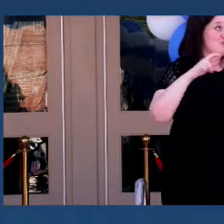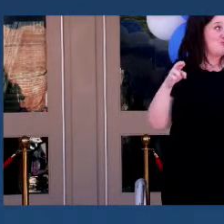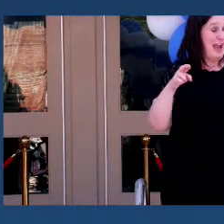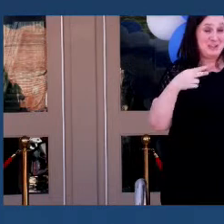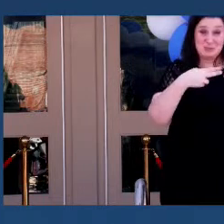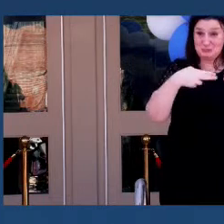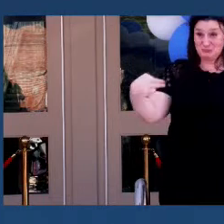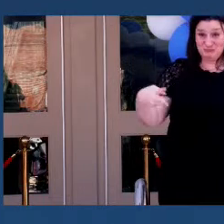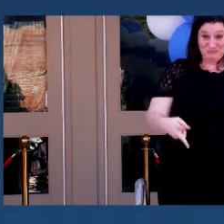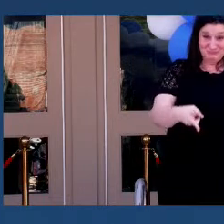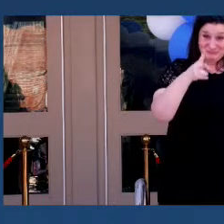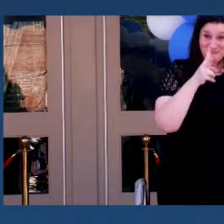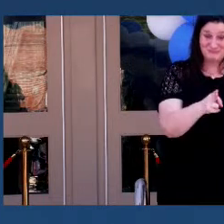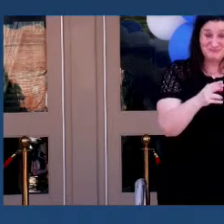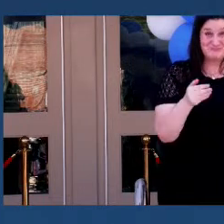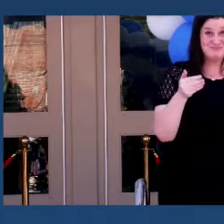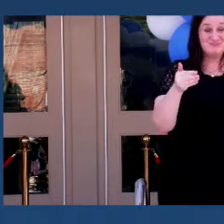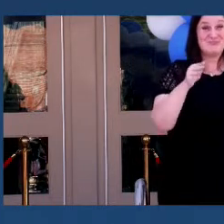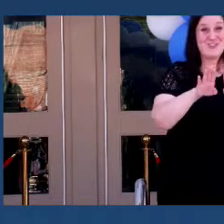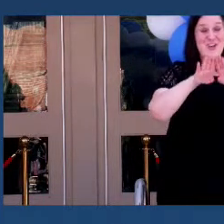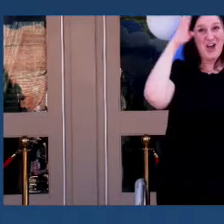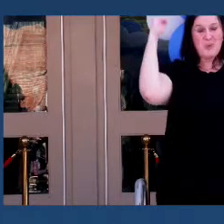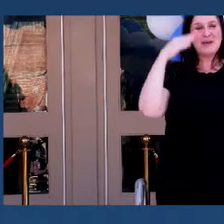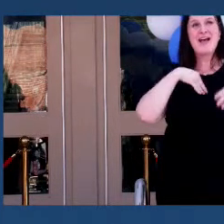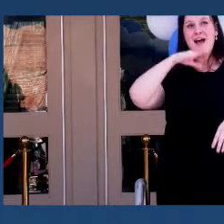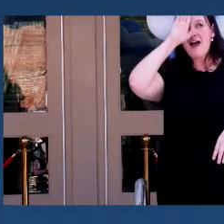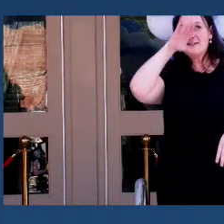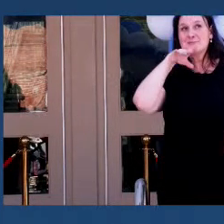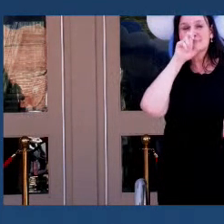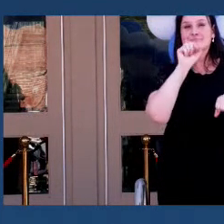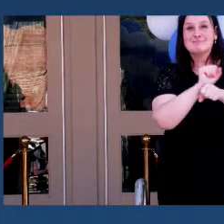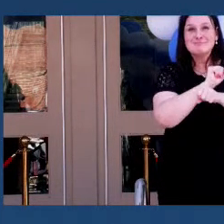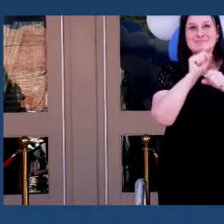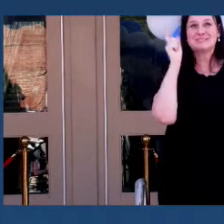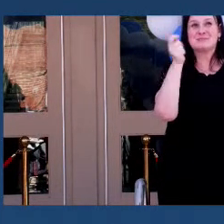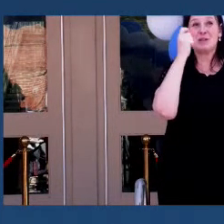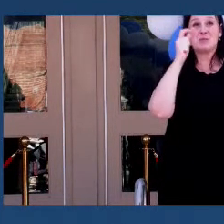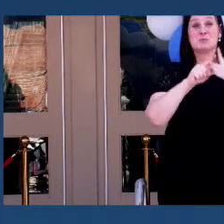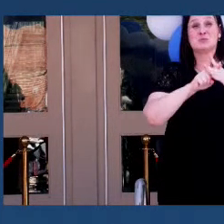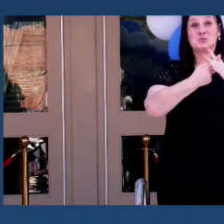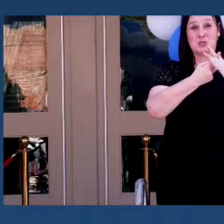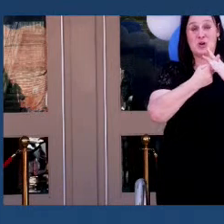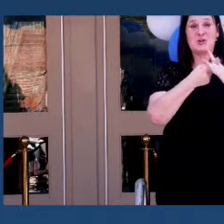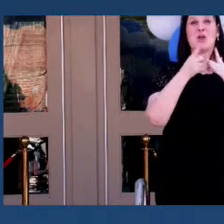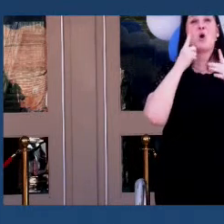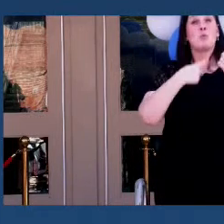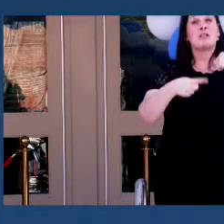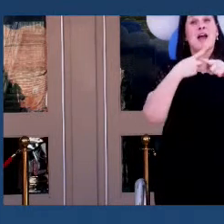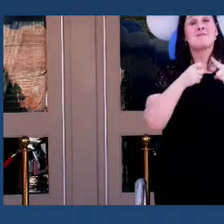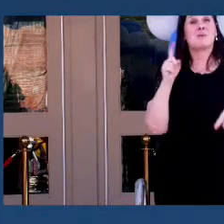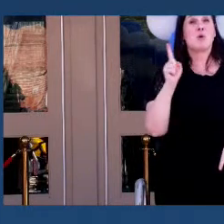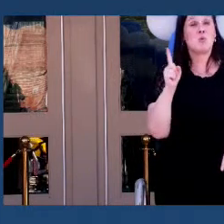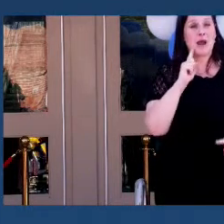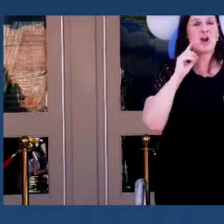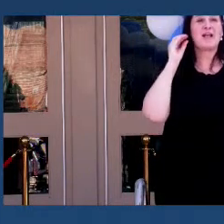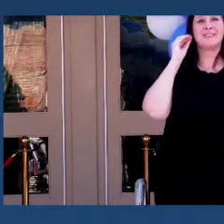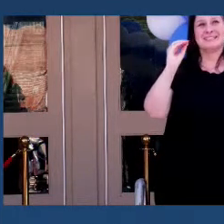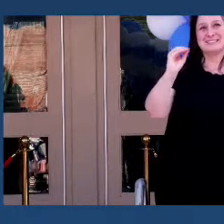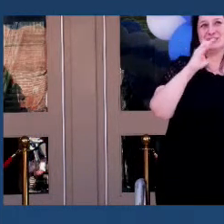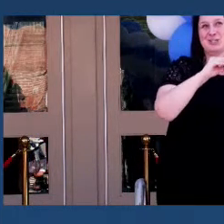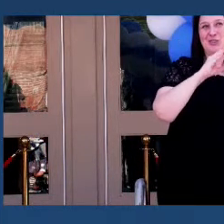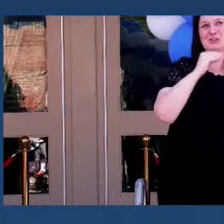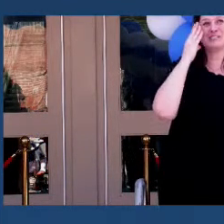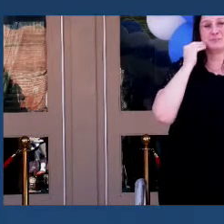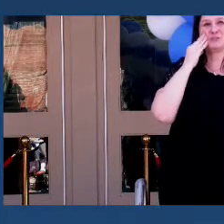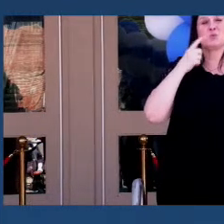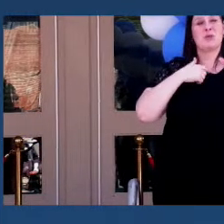day ribbon, I know that the real celebration will begin and will come from the teaching and learning experience we are able